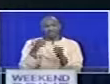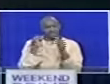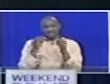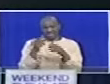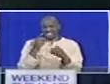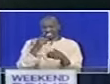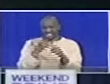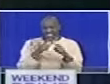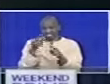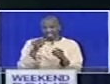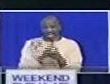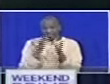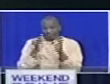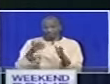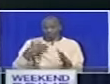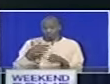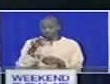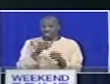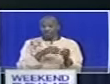who was deported for shooting an African.